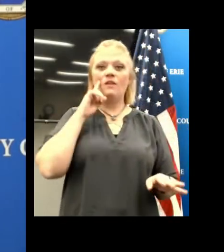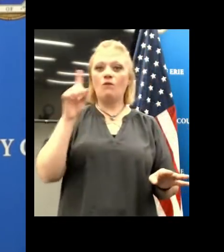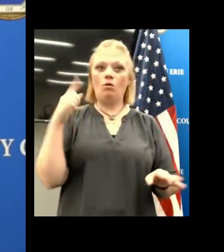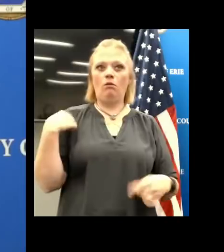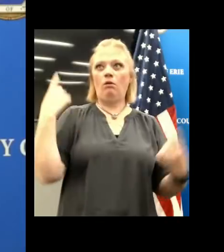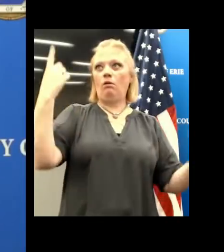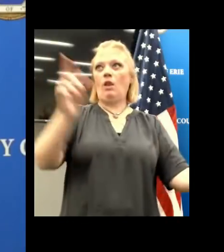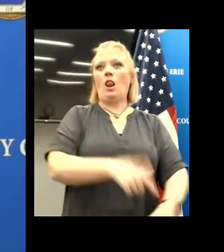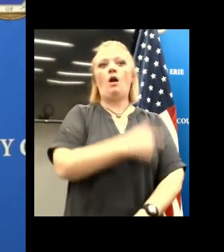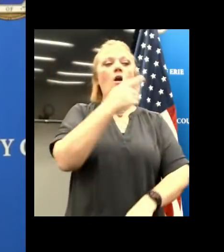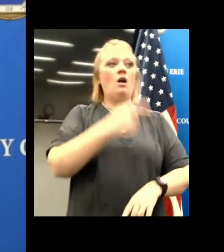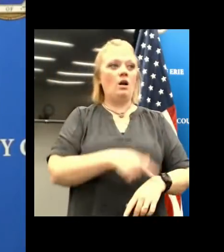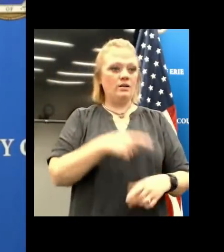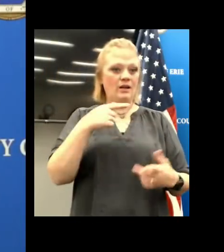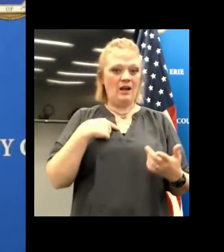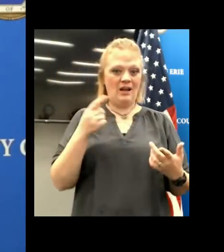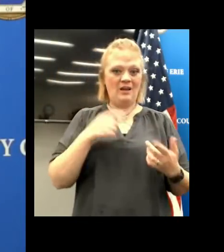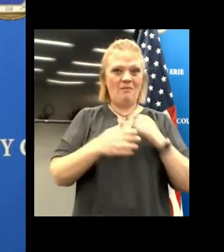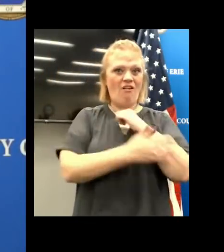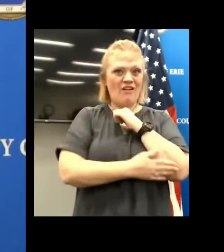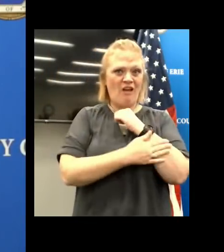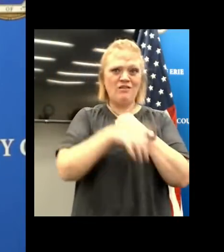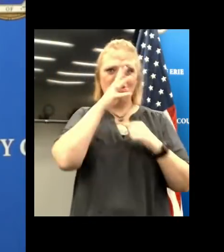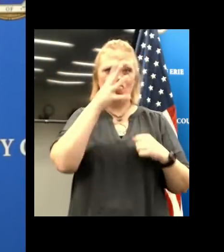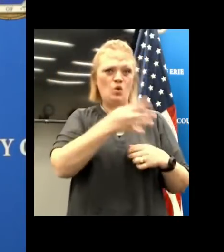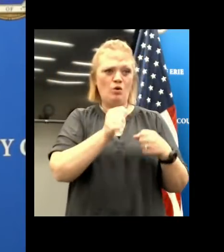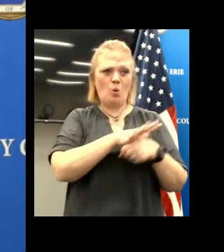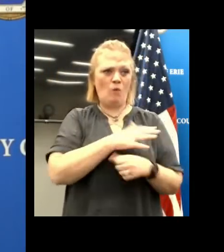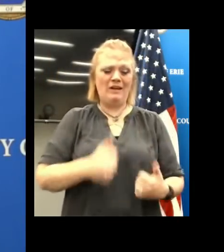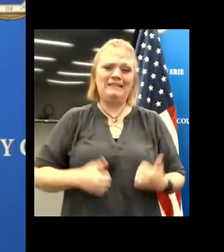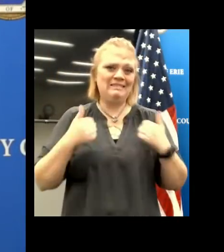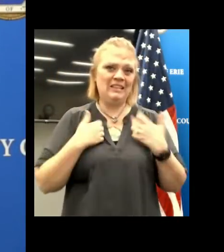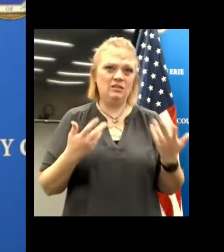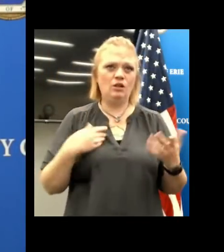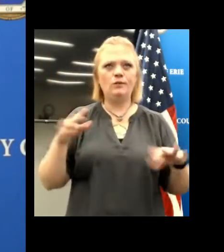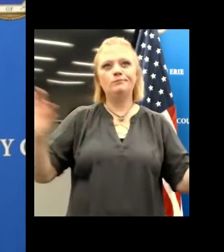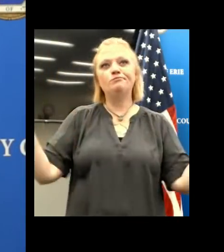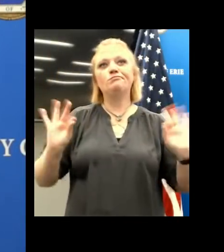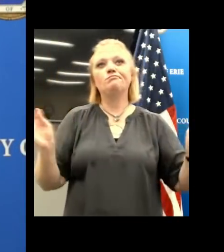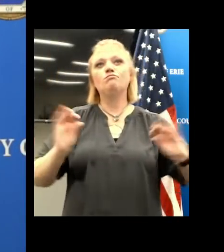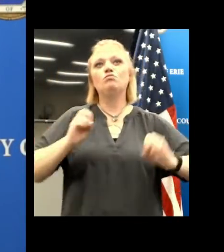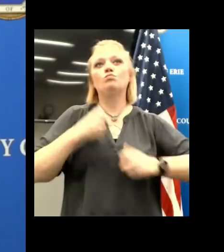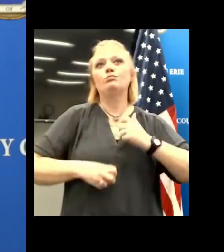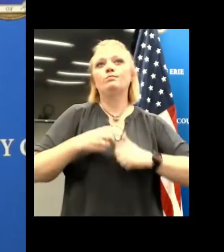some of those other counties ignored that COVID even existed. And they would used to say, there's no problem down here.